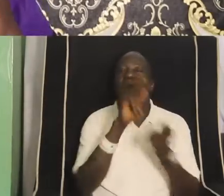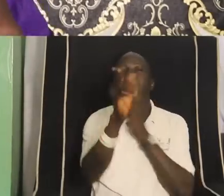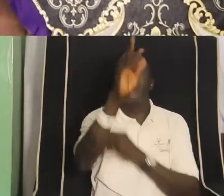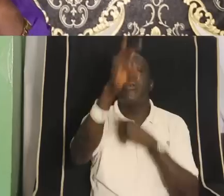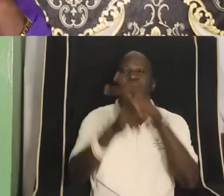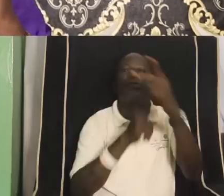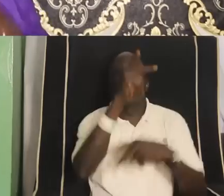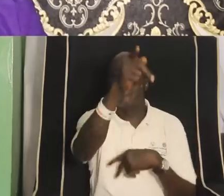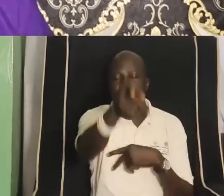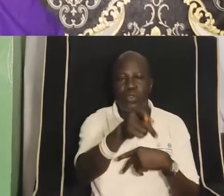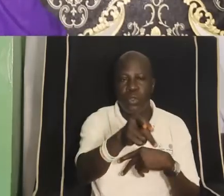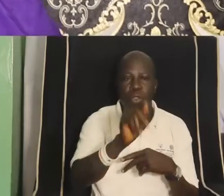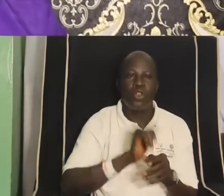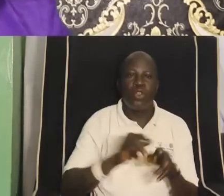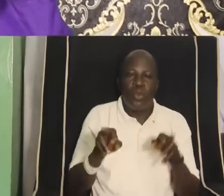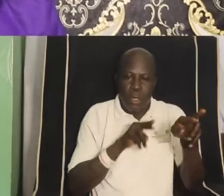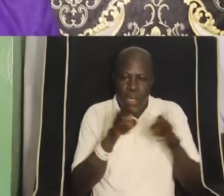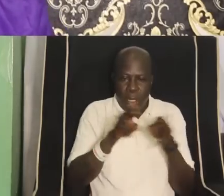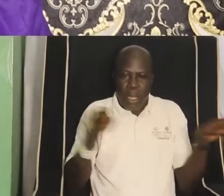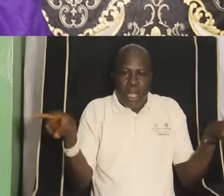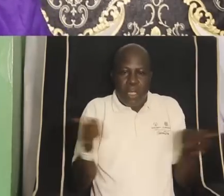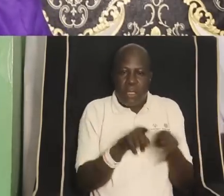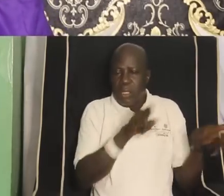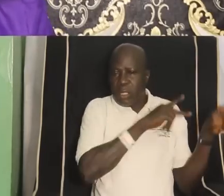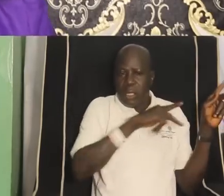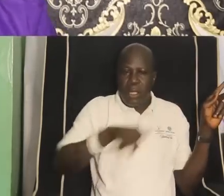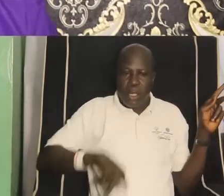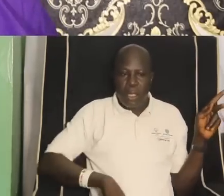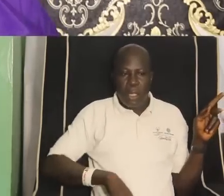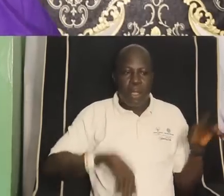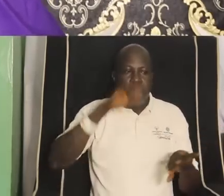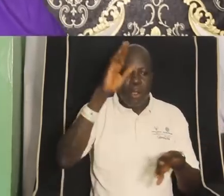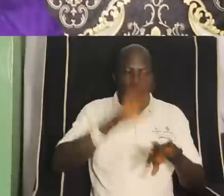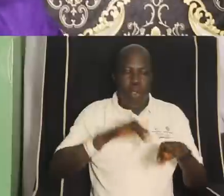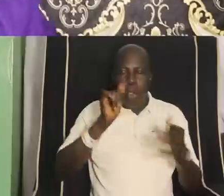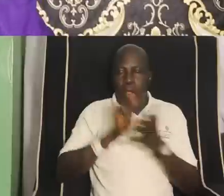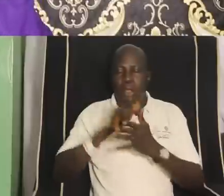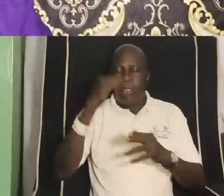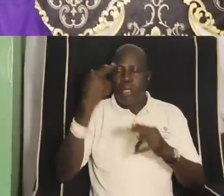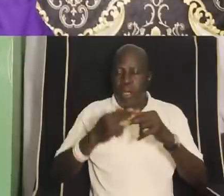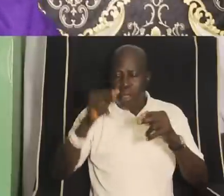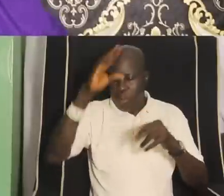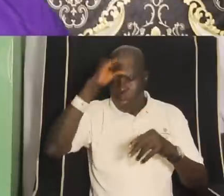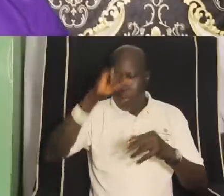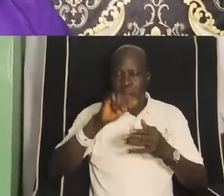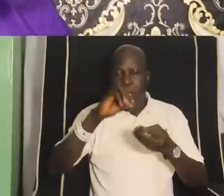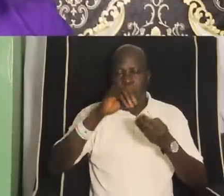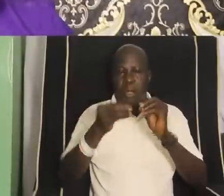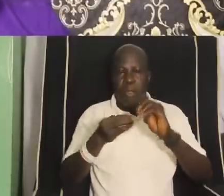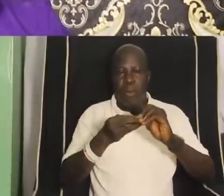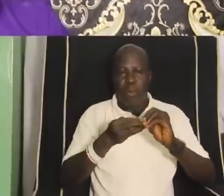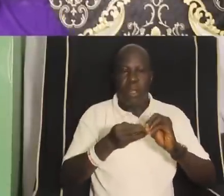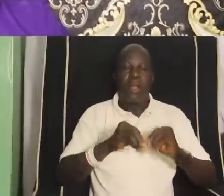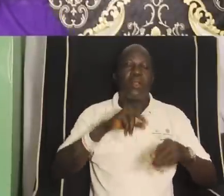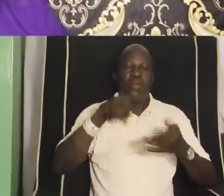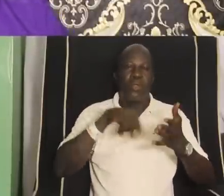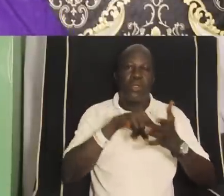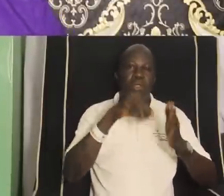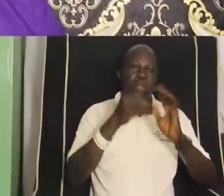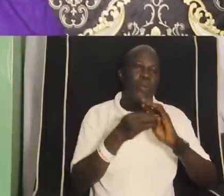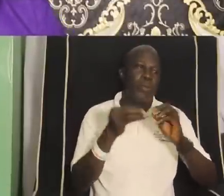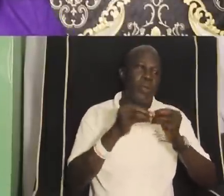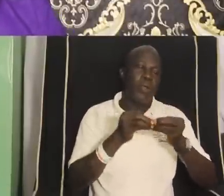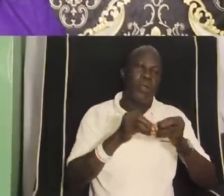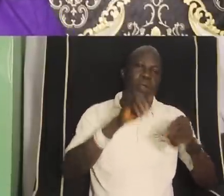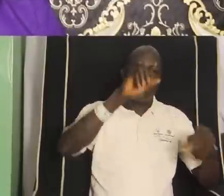owo. Amen. Wa de se bi oba. Amen. Pe number Baba Kwete. Call Baba Kwete number. Sorry number yi. This number